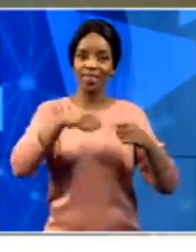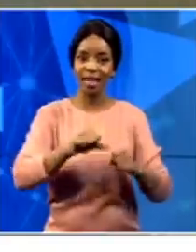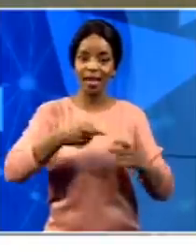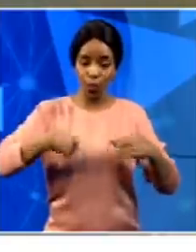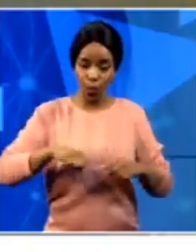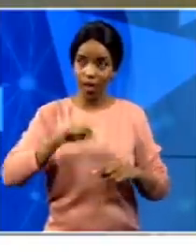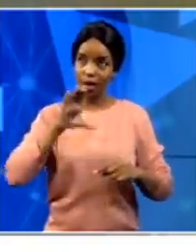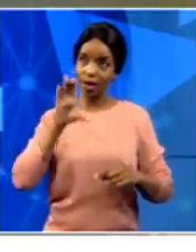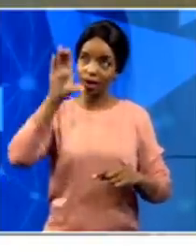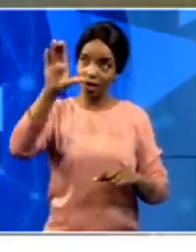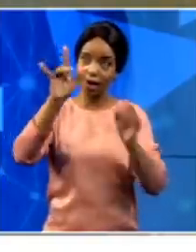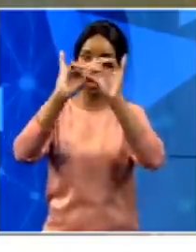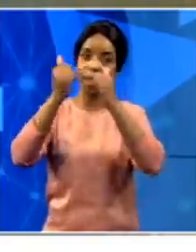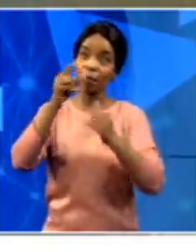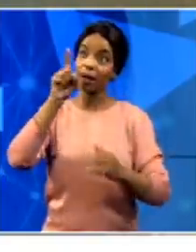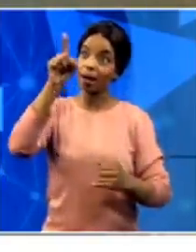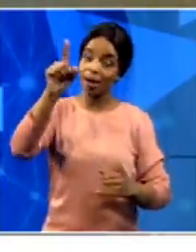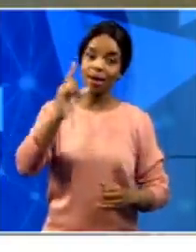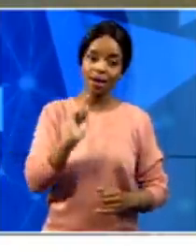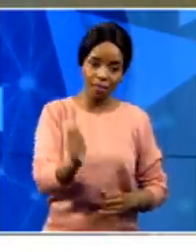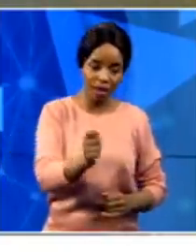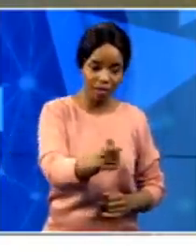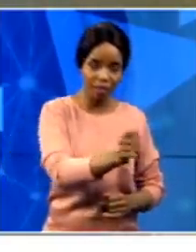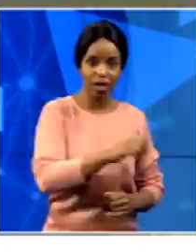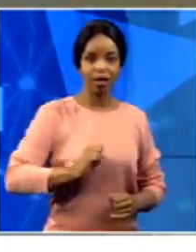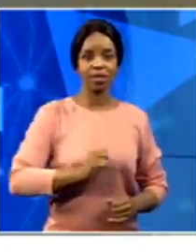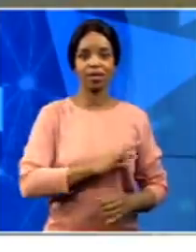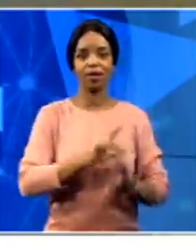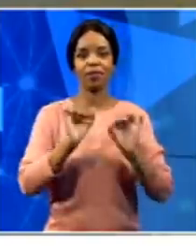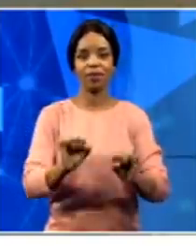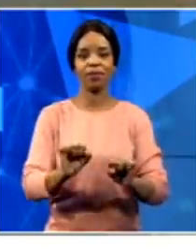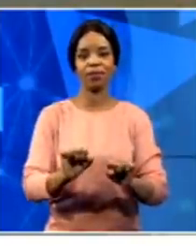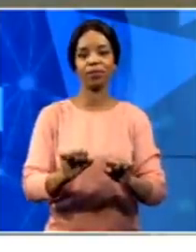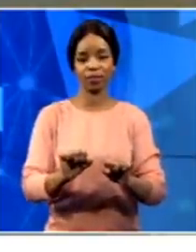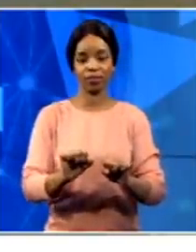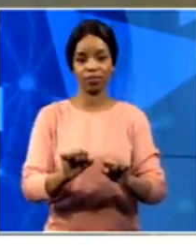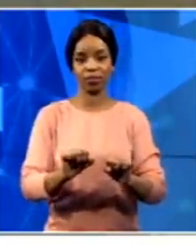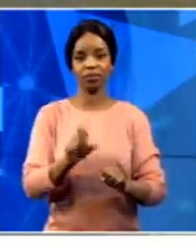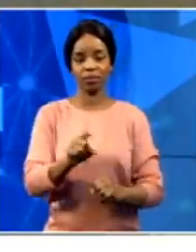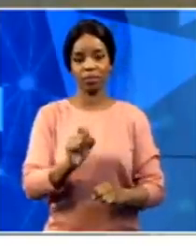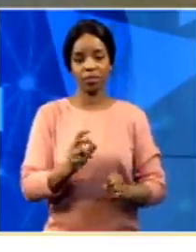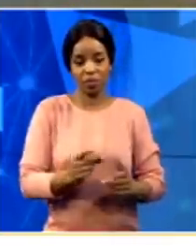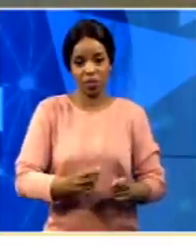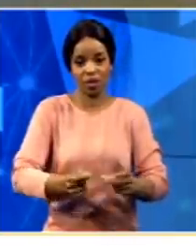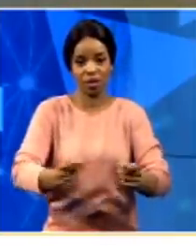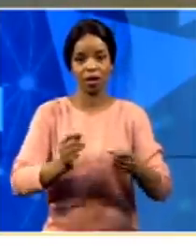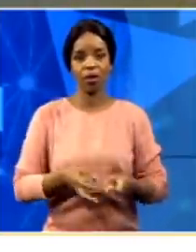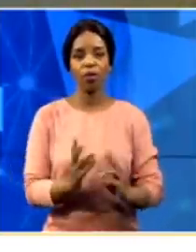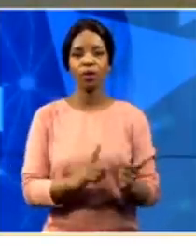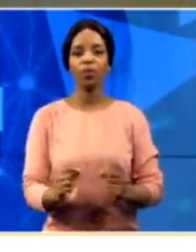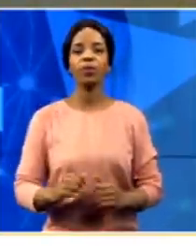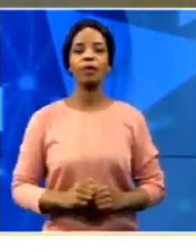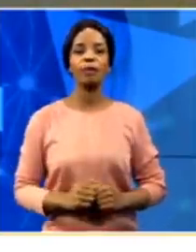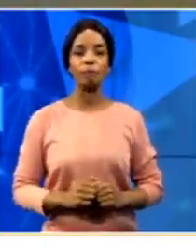can run smooth, and we can get money to reach the people as quick as possible. So, okay, so this